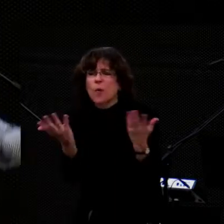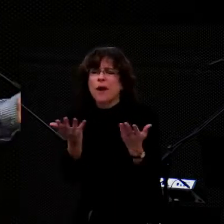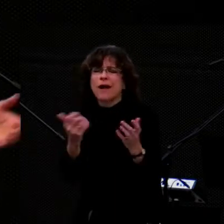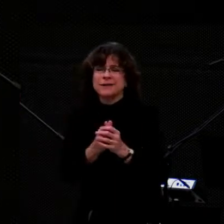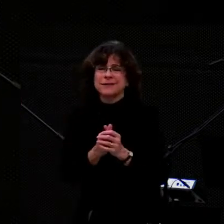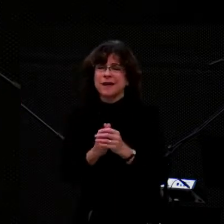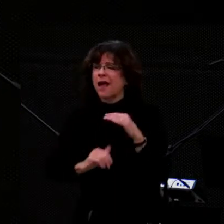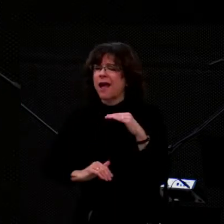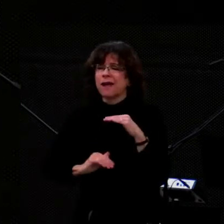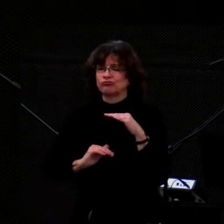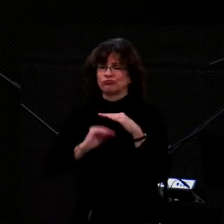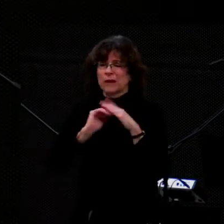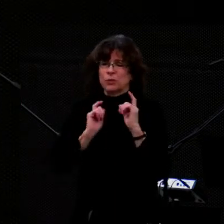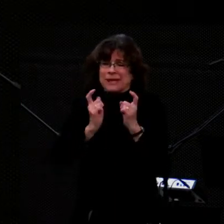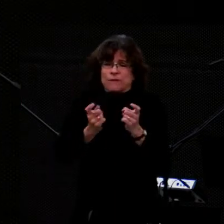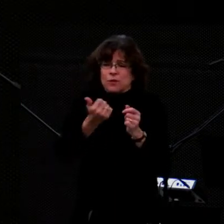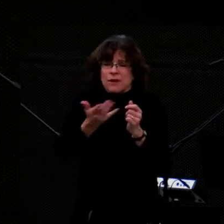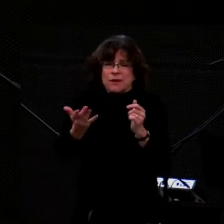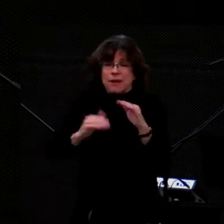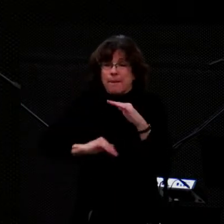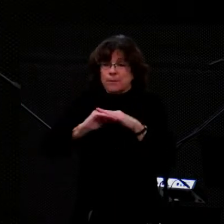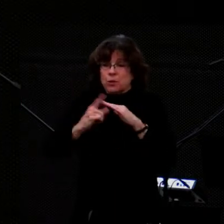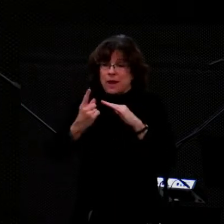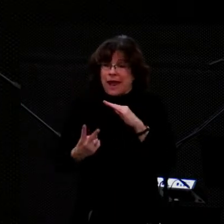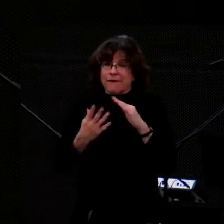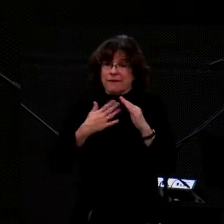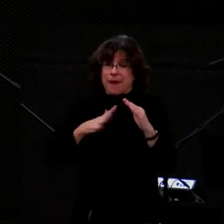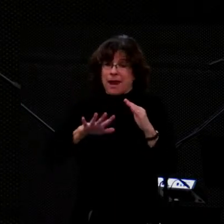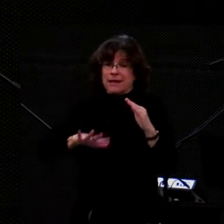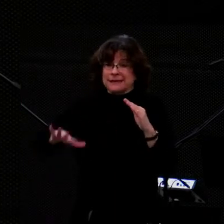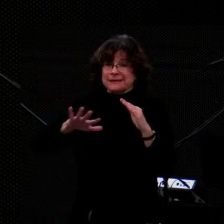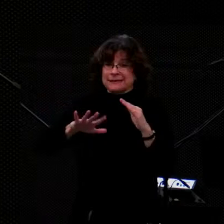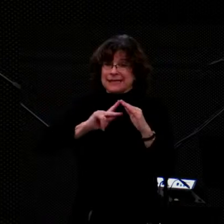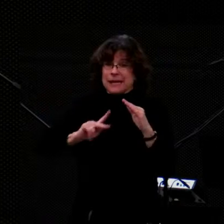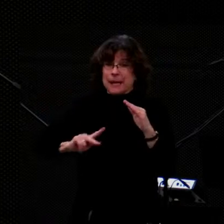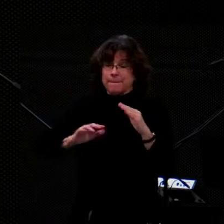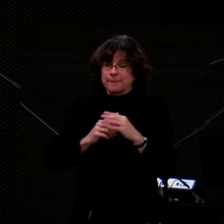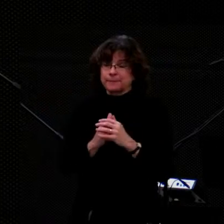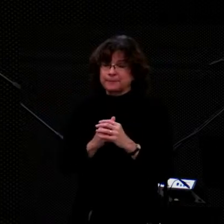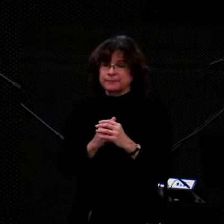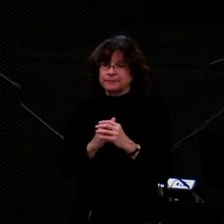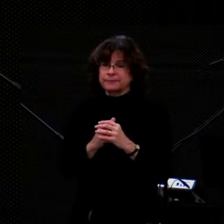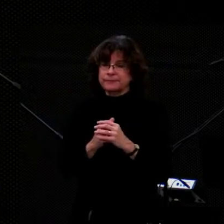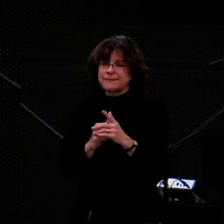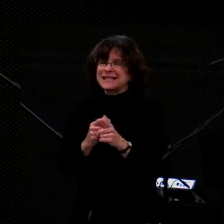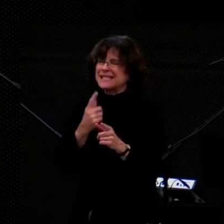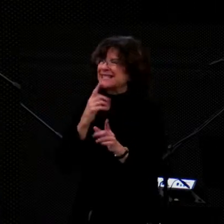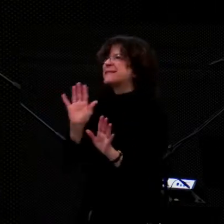Up to half of my kingdom." And instead of revealing anything yet, Esther says, "I want you to come back.